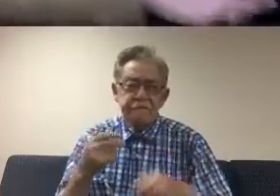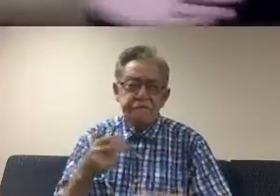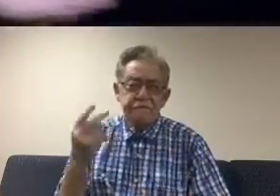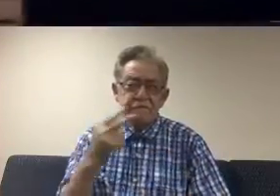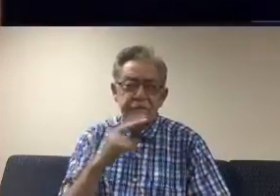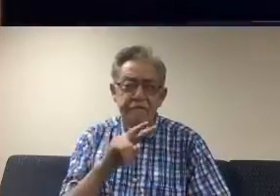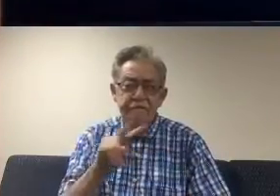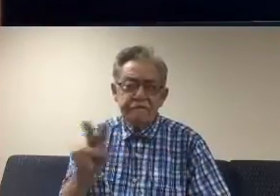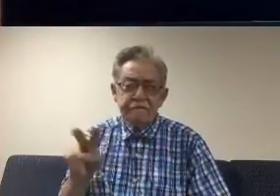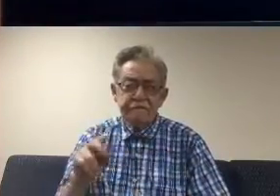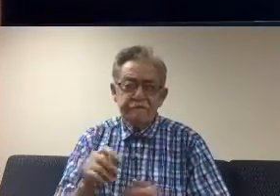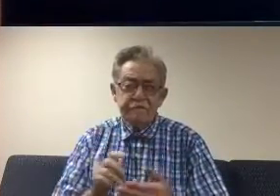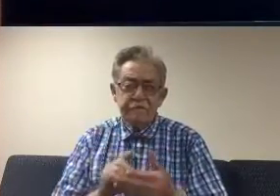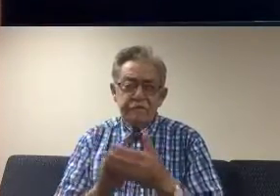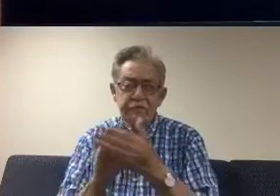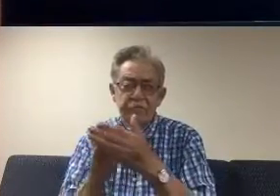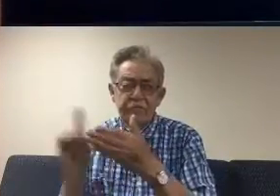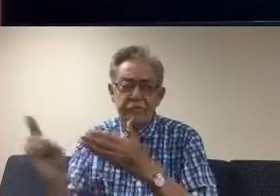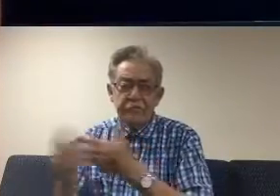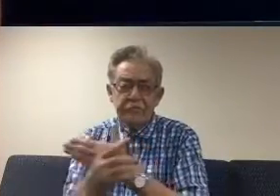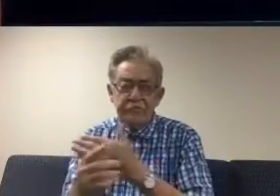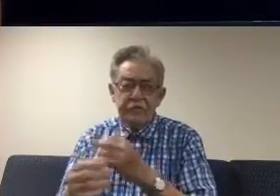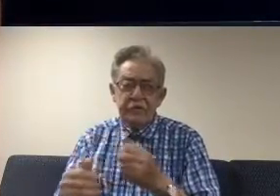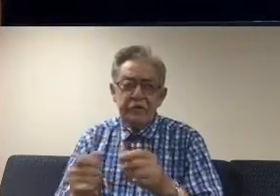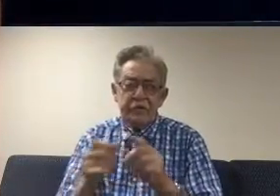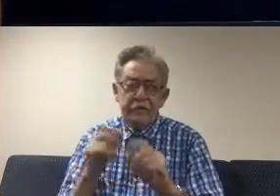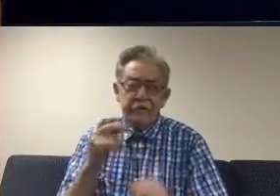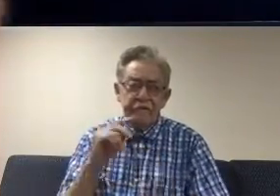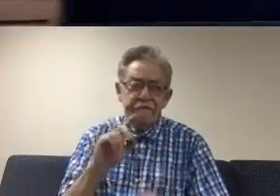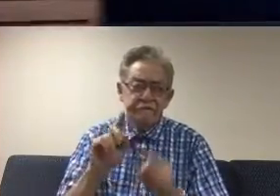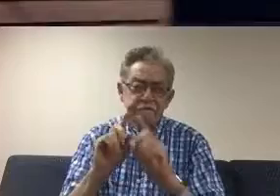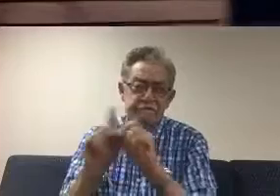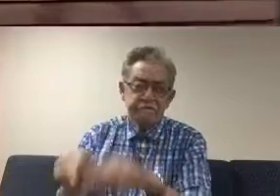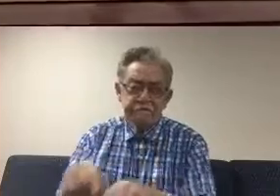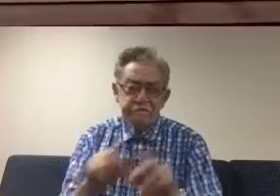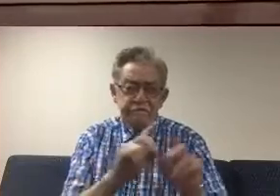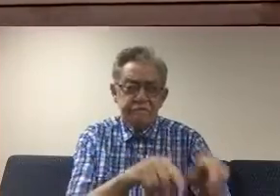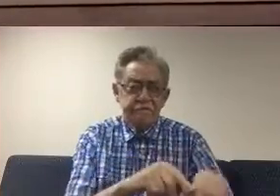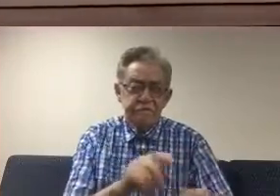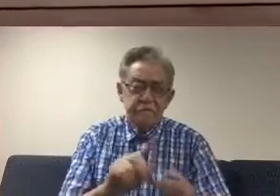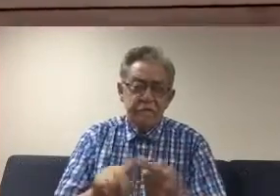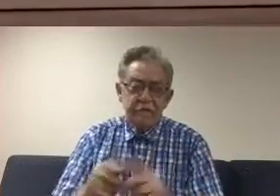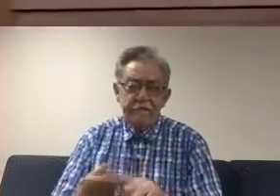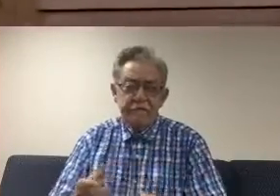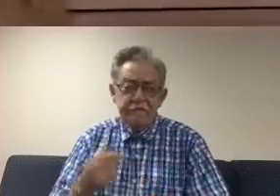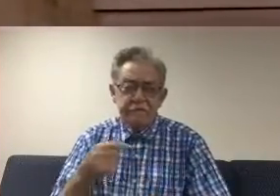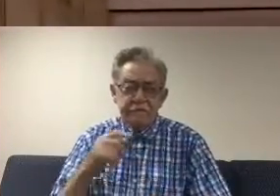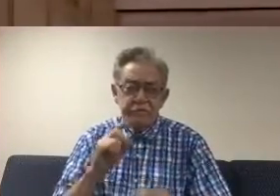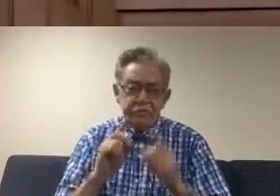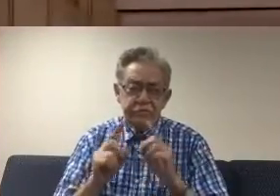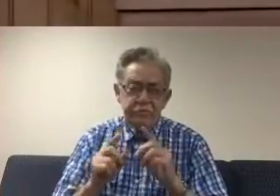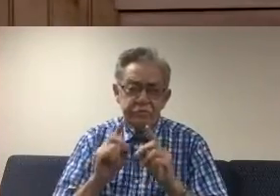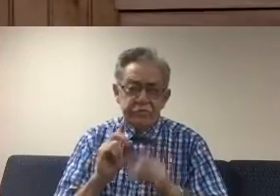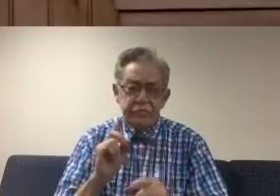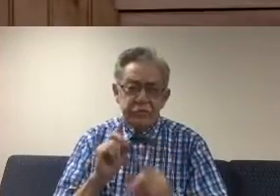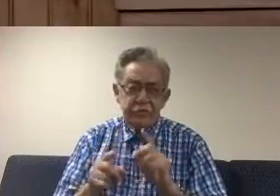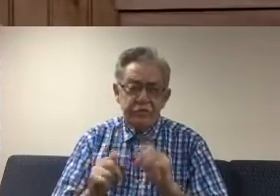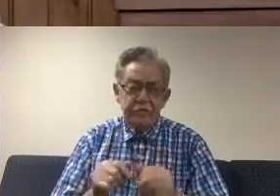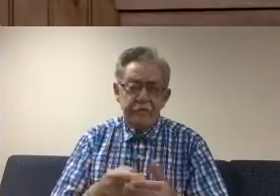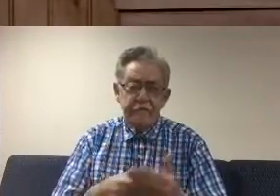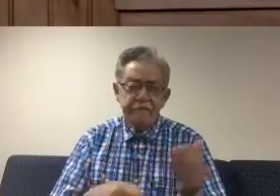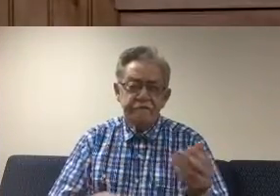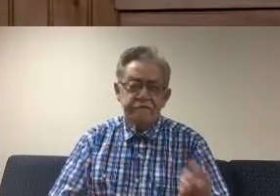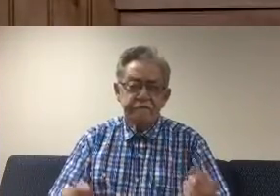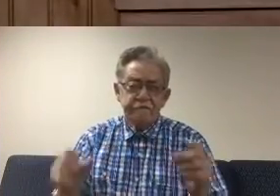will do, because they're going to get turned loose and they're going to go to their friends and they're going to tell them what happened, and their friends are going to pray